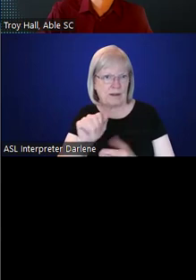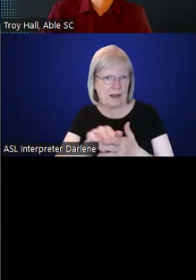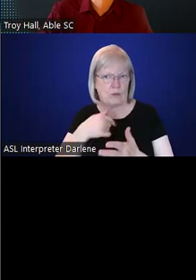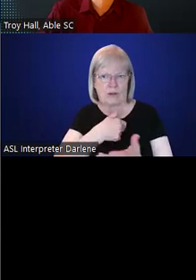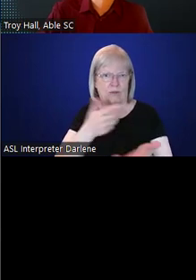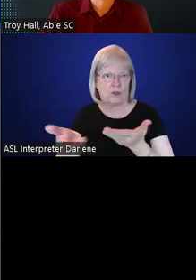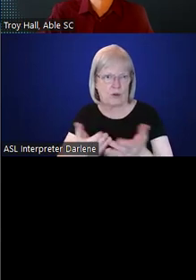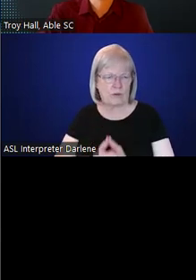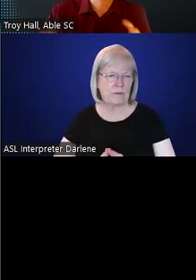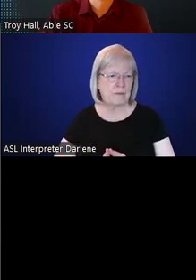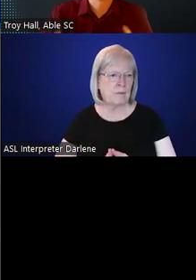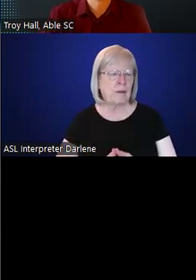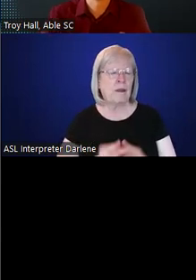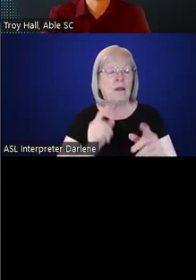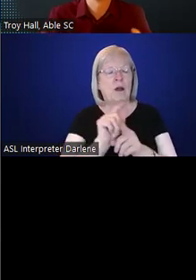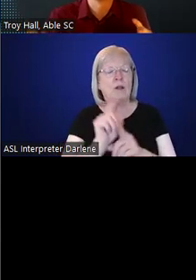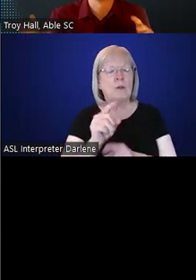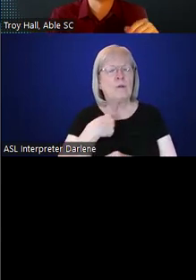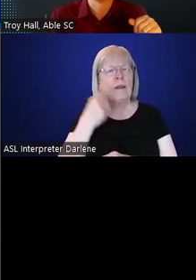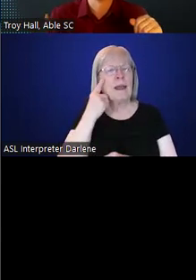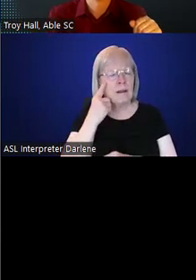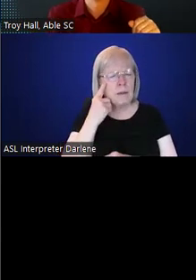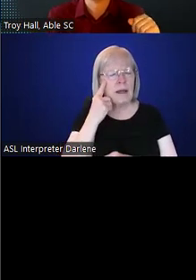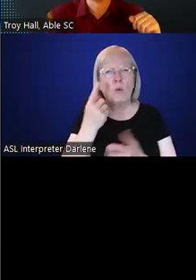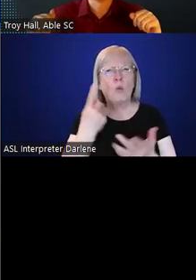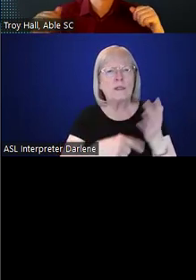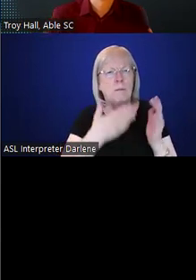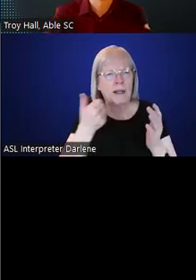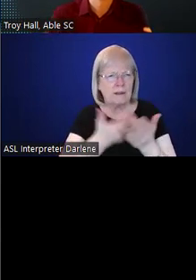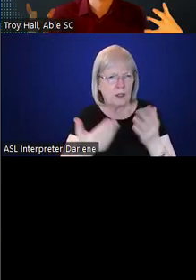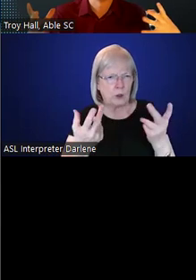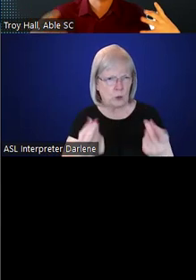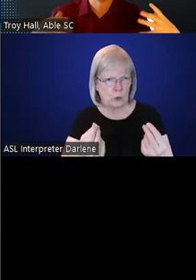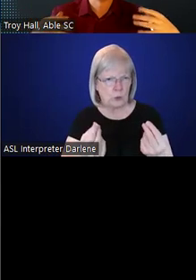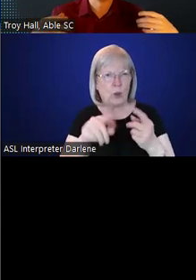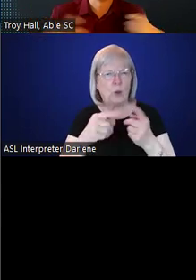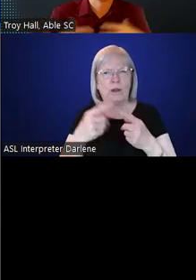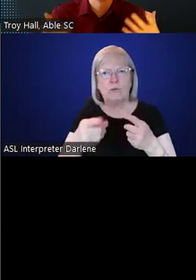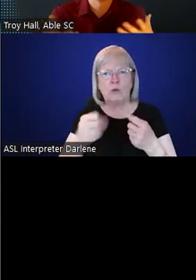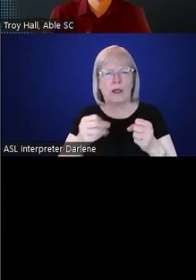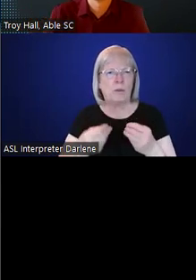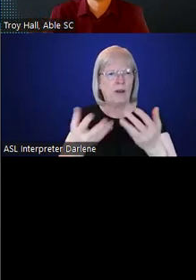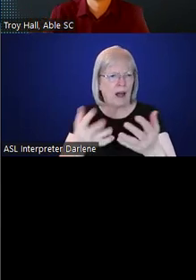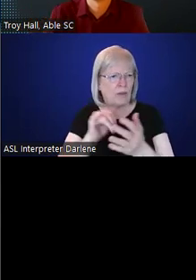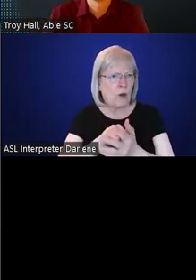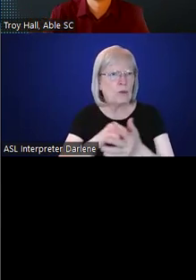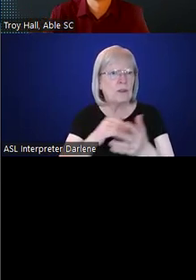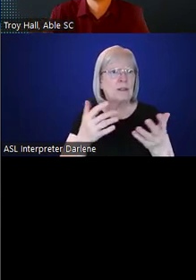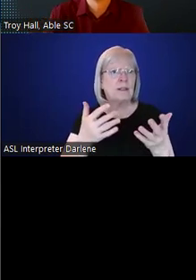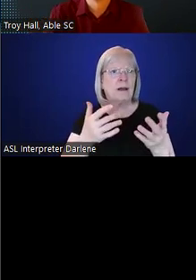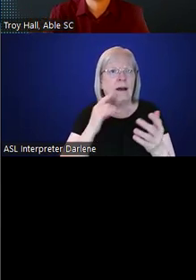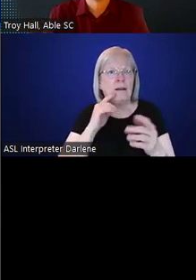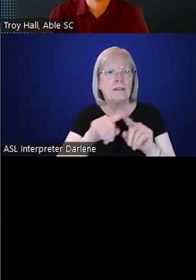We also, when we're thinking about best practices when it comes to providing pre-ed services or providing youth transition